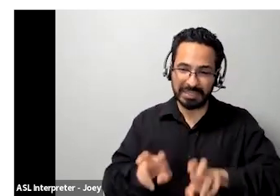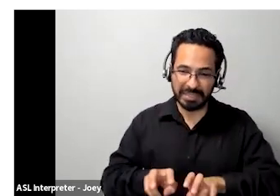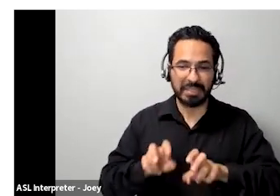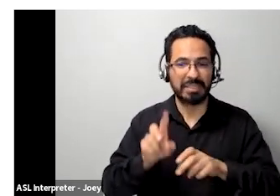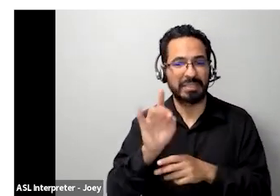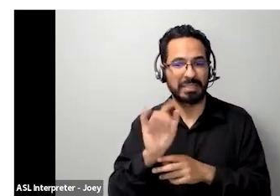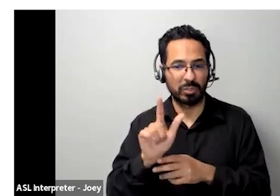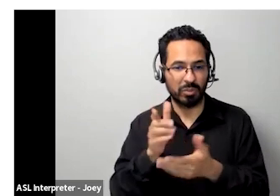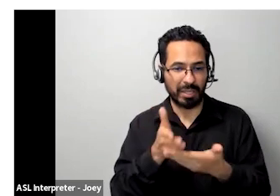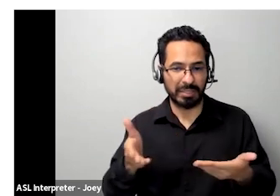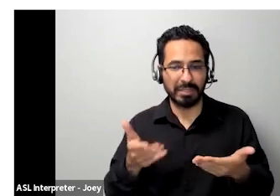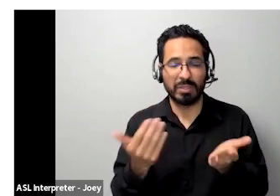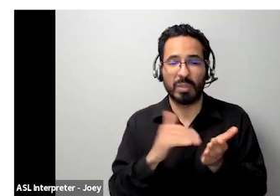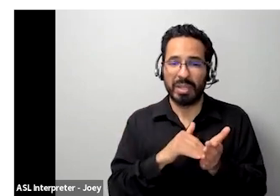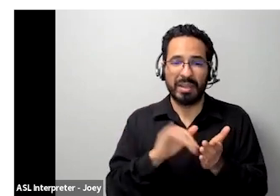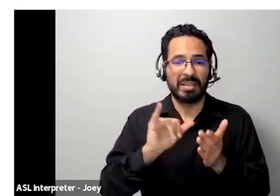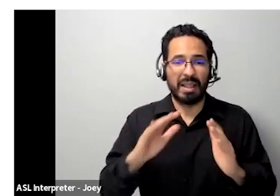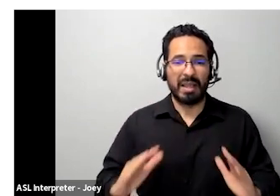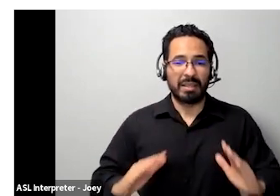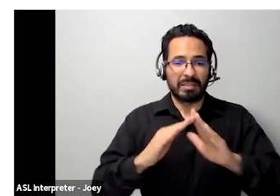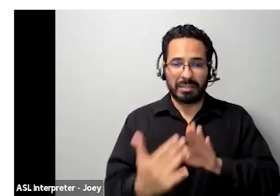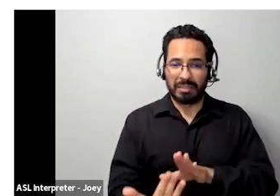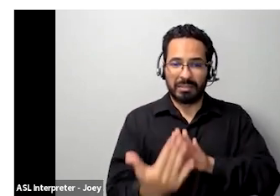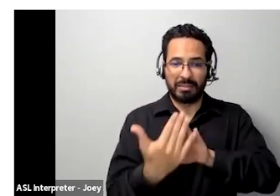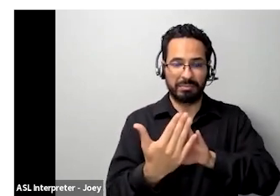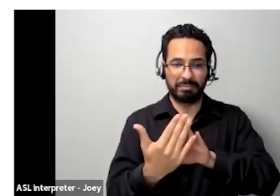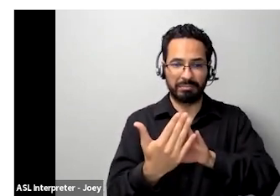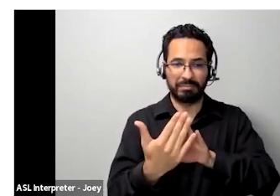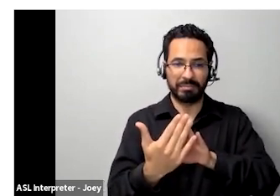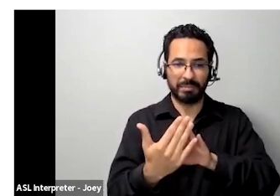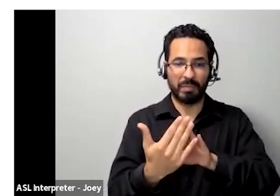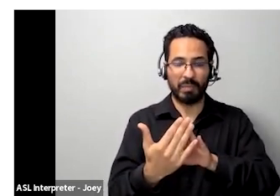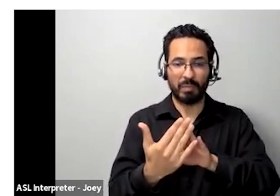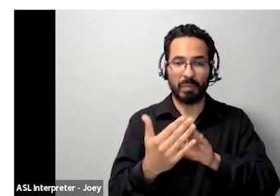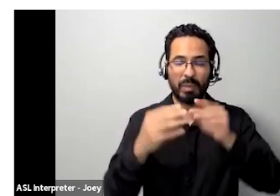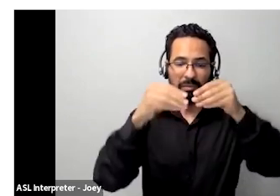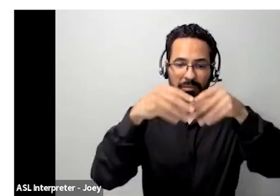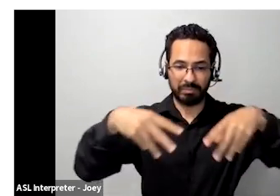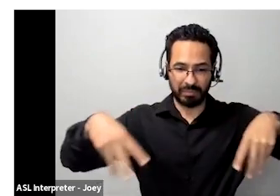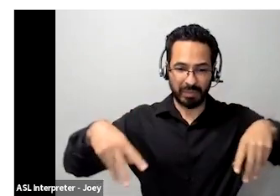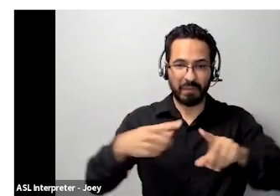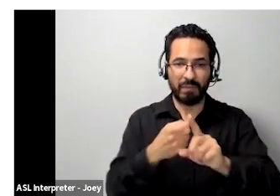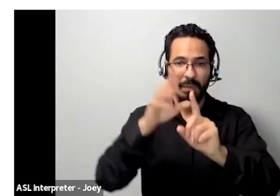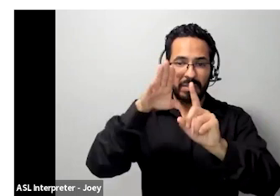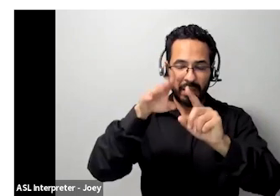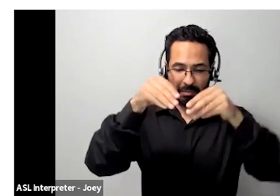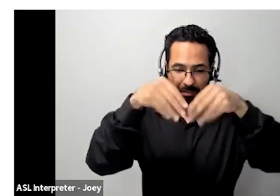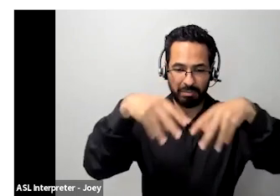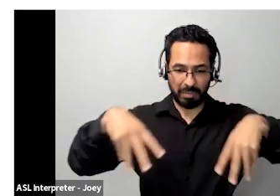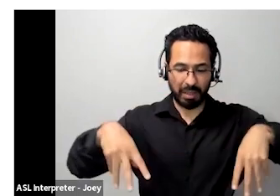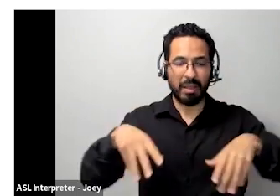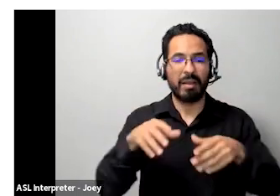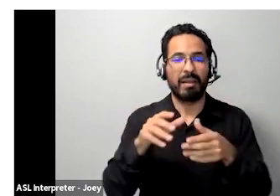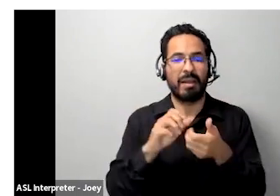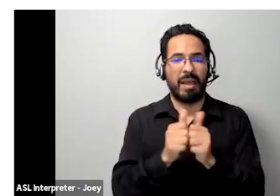there's plenty of room. It's like a pyramid in terms of where it's coming from the top, make it global, and then have as many SOPs